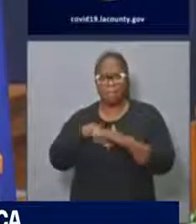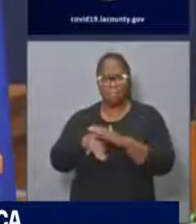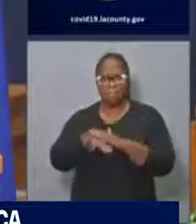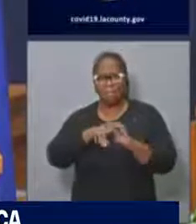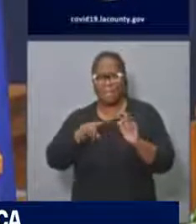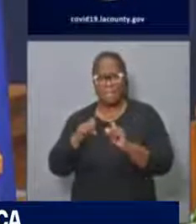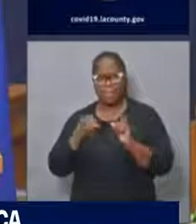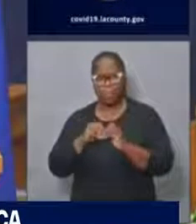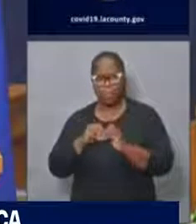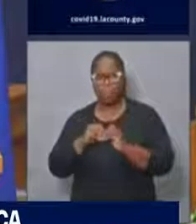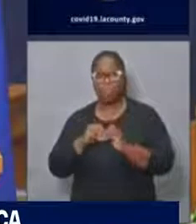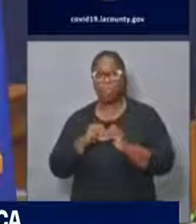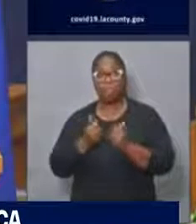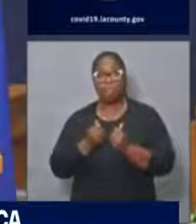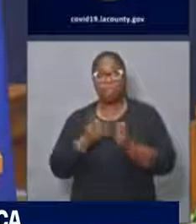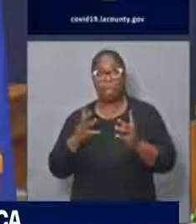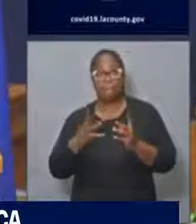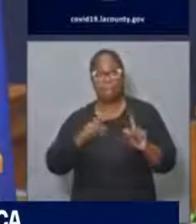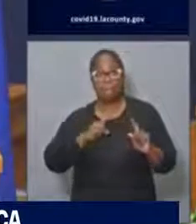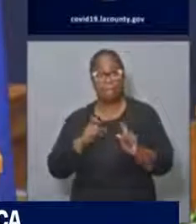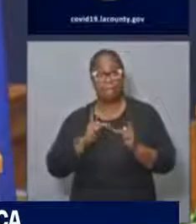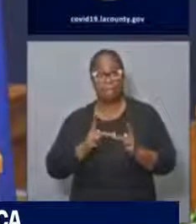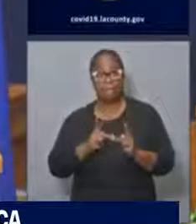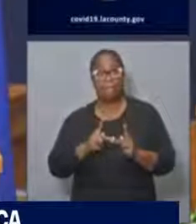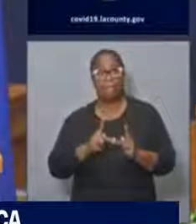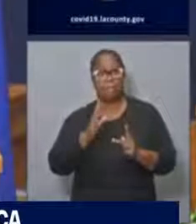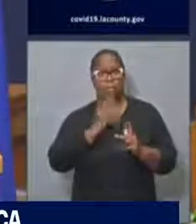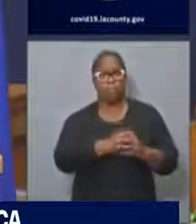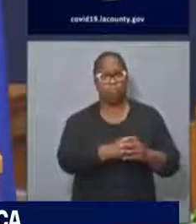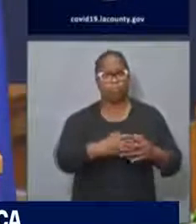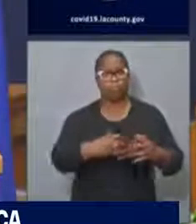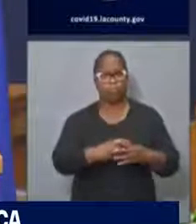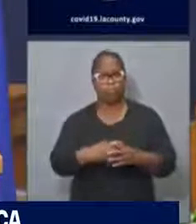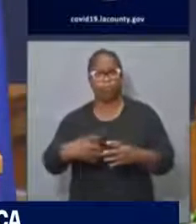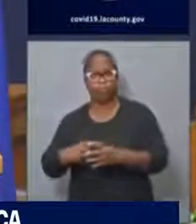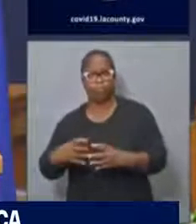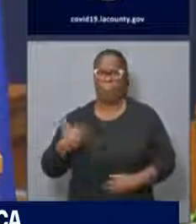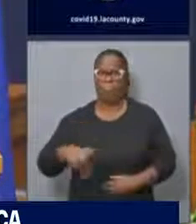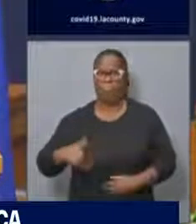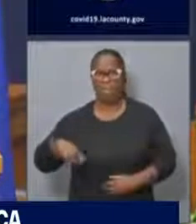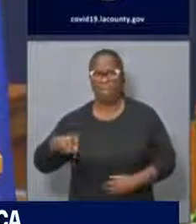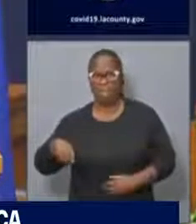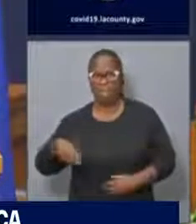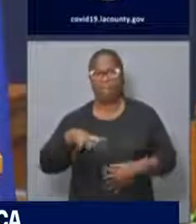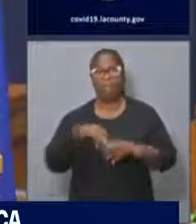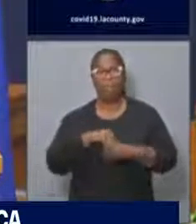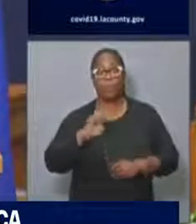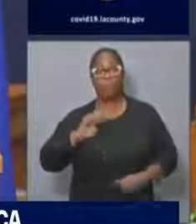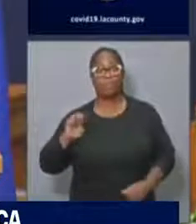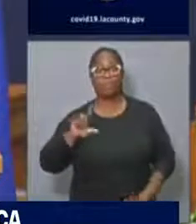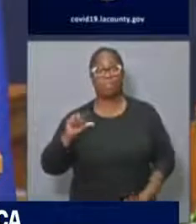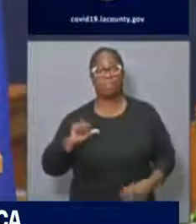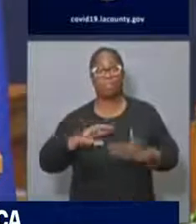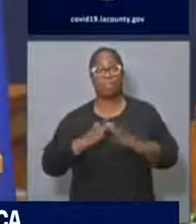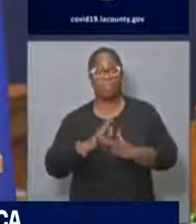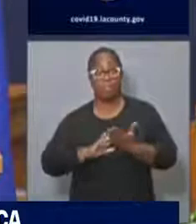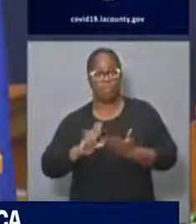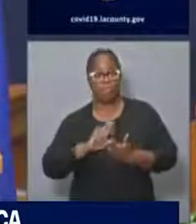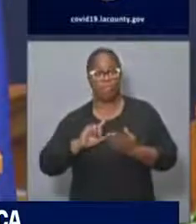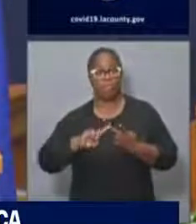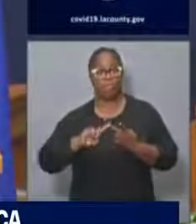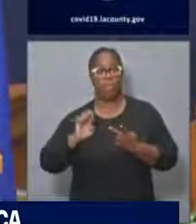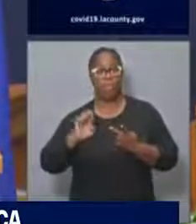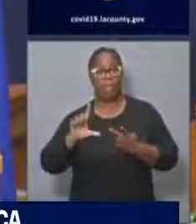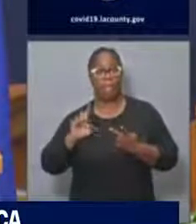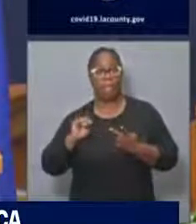testing capacity at several testing sites in areas of great need, including at Los Angeles Community College, in El Monte,